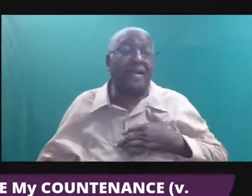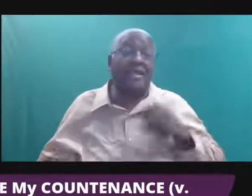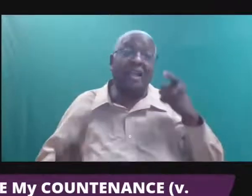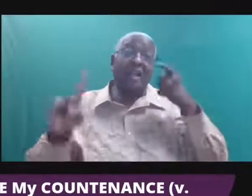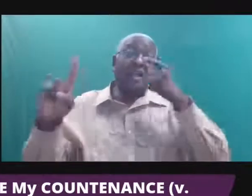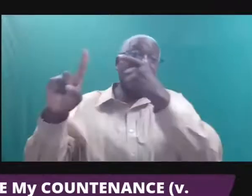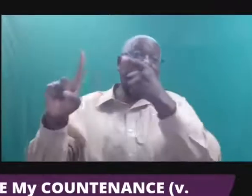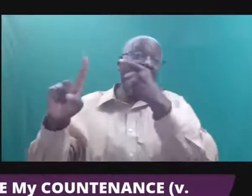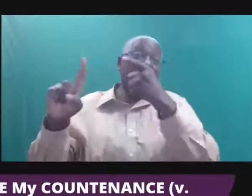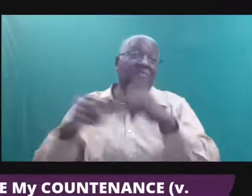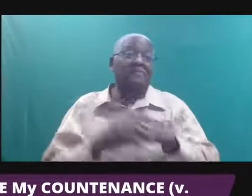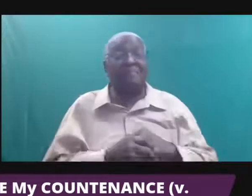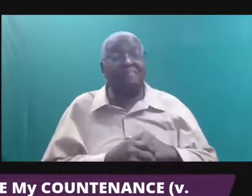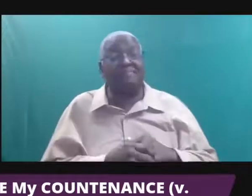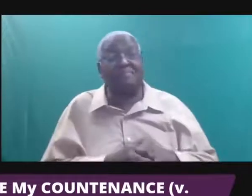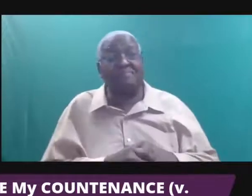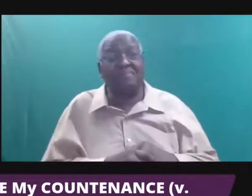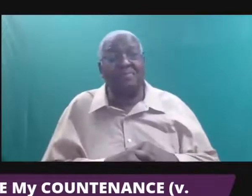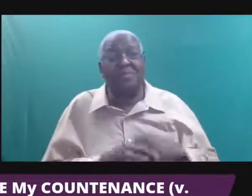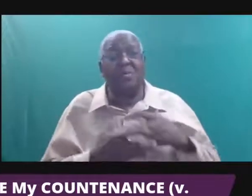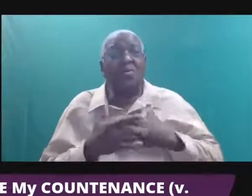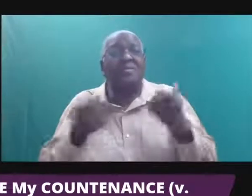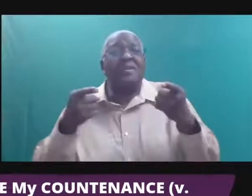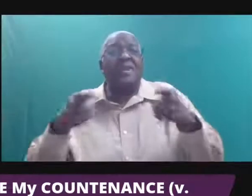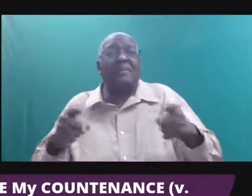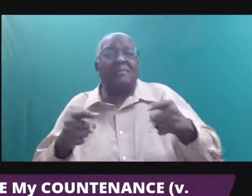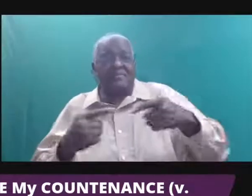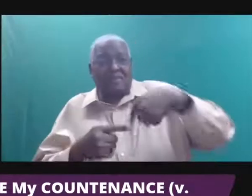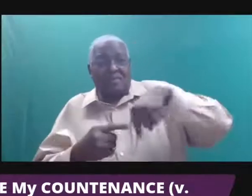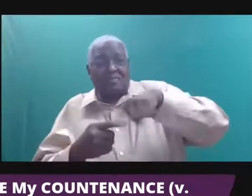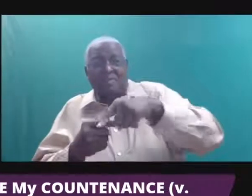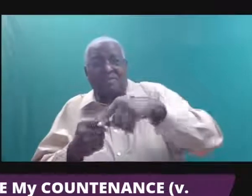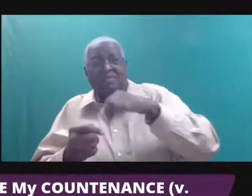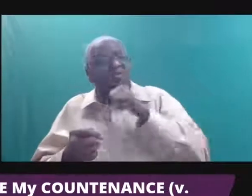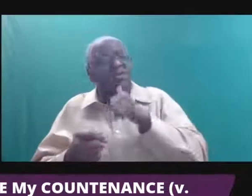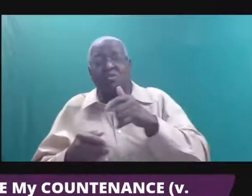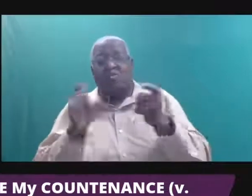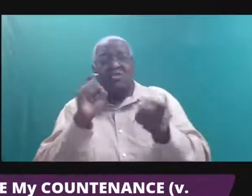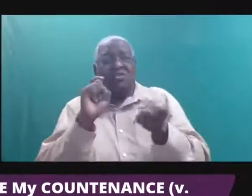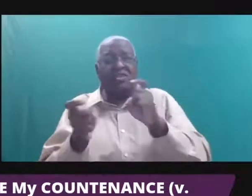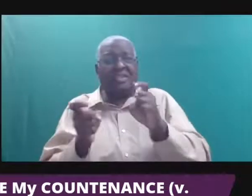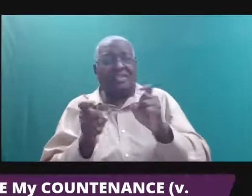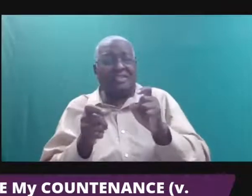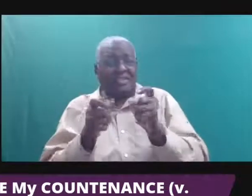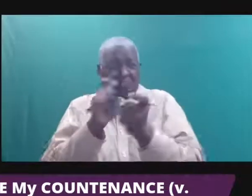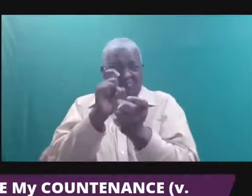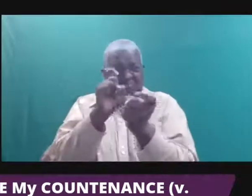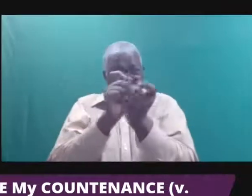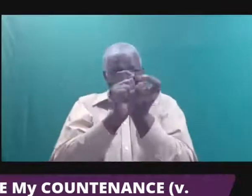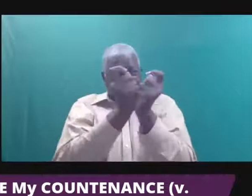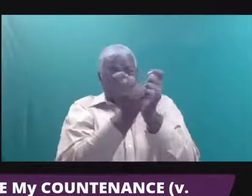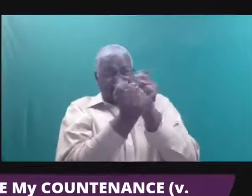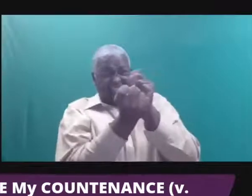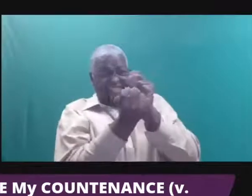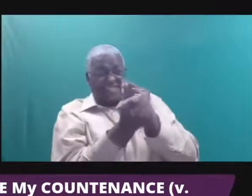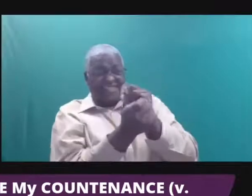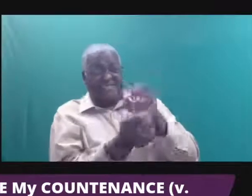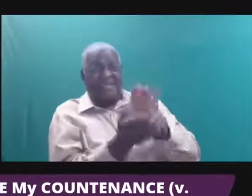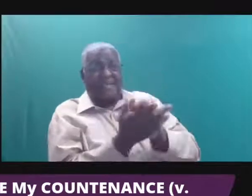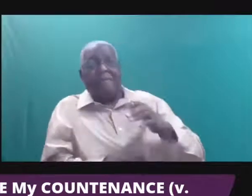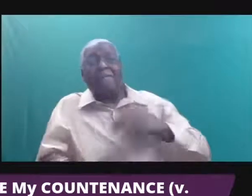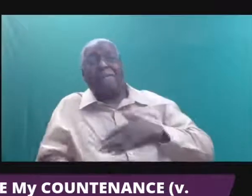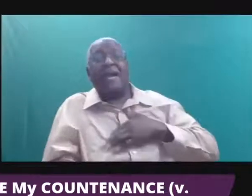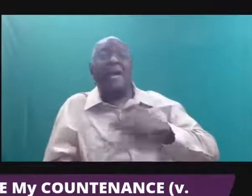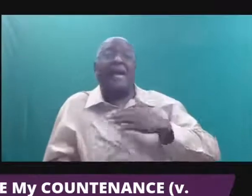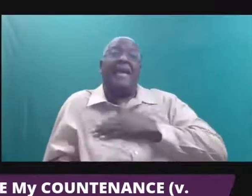My conditions, what's going on around me, don't change, adjust, alter my countenance, my